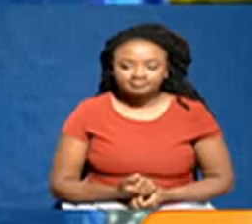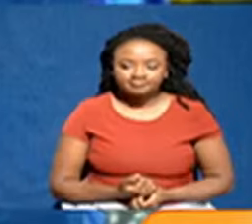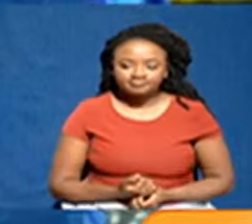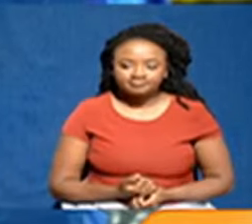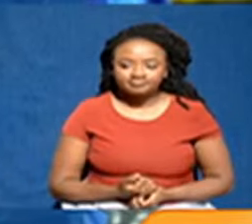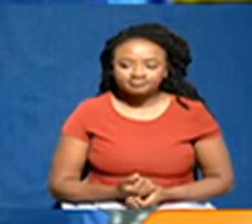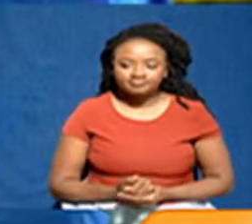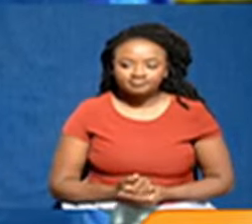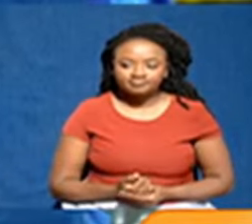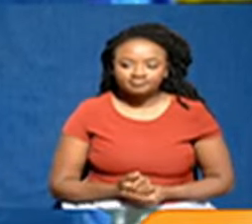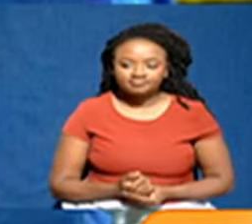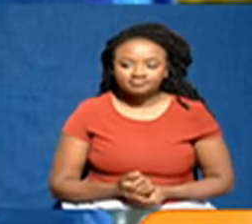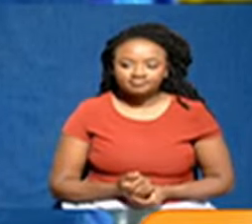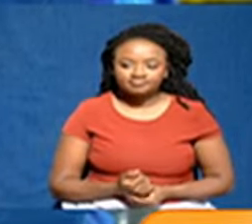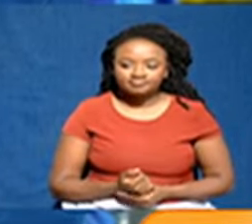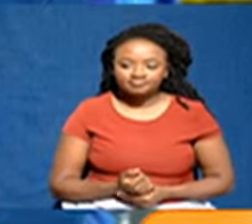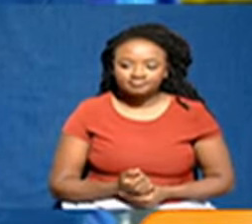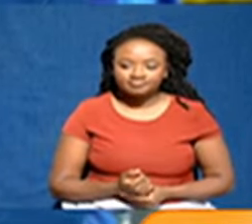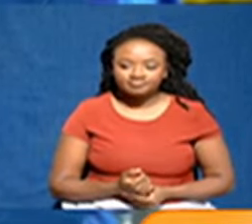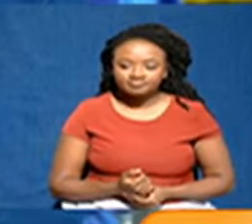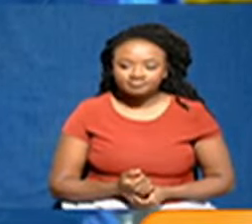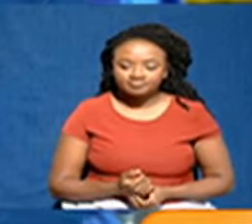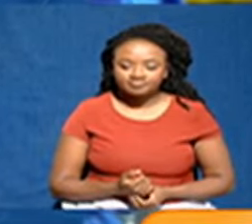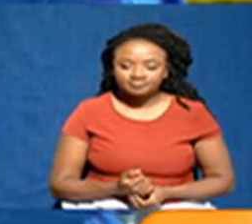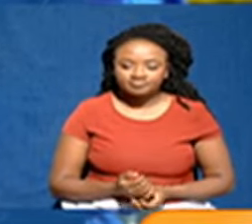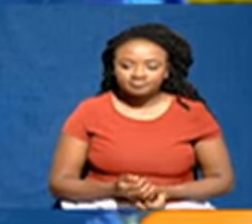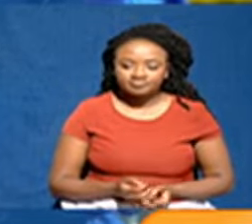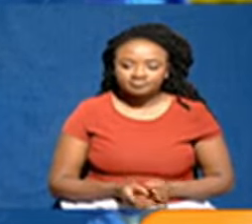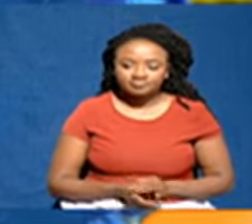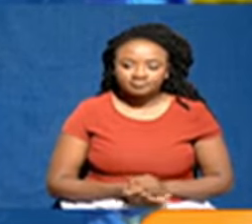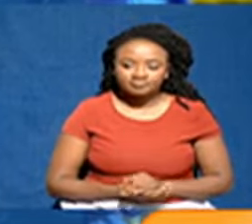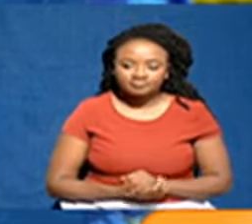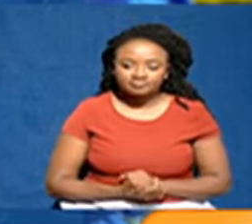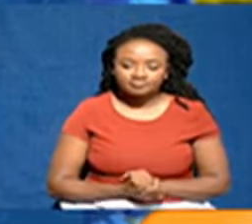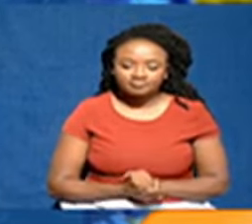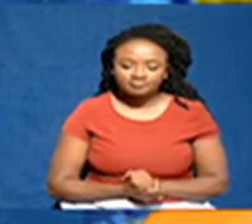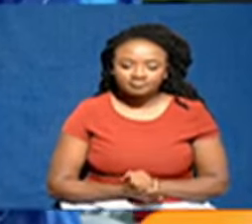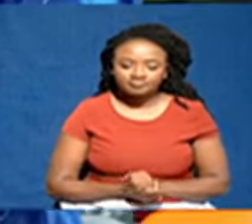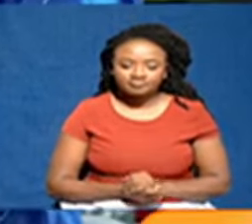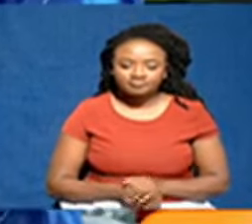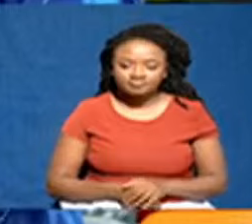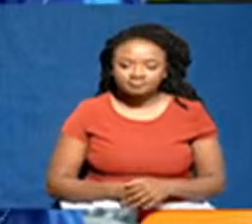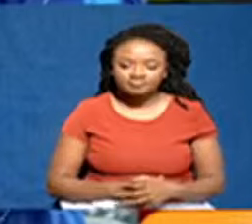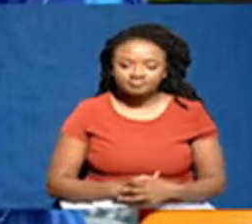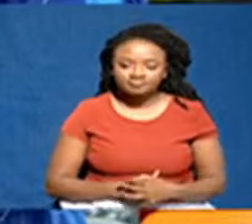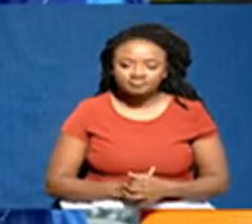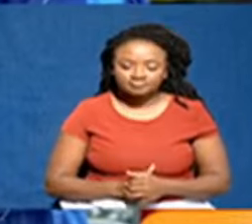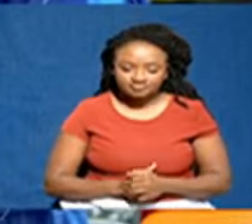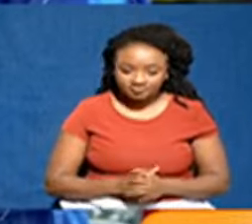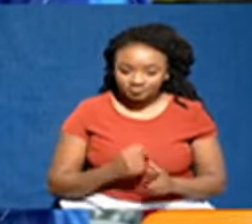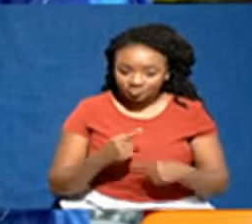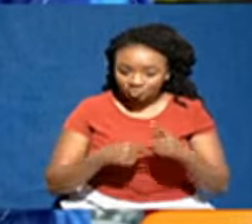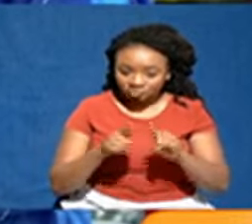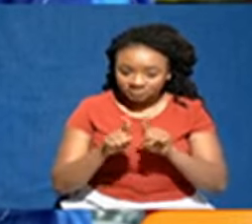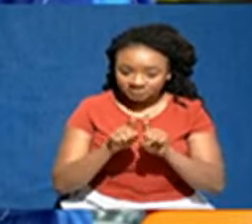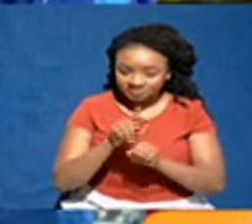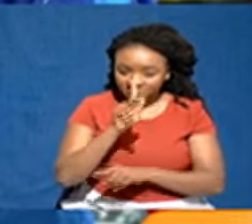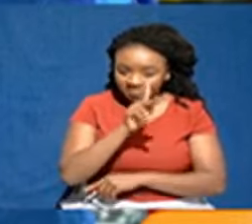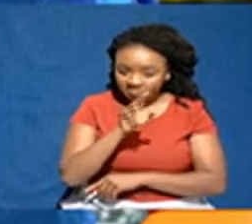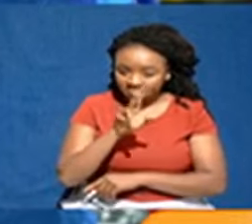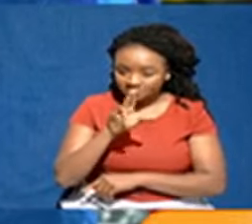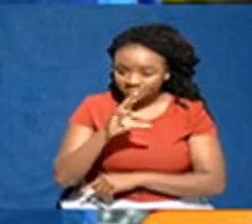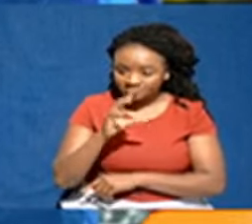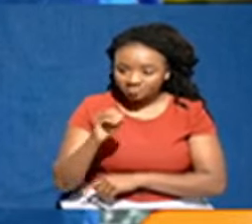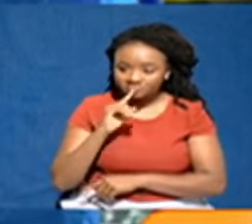clinical officers shall not resume duty until the governor meets all their demands. The clinical officers affirm that they